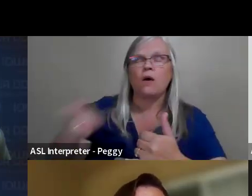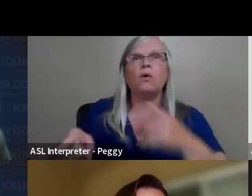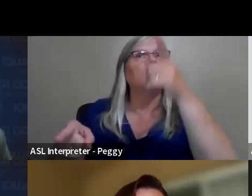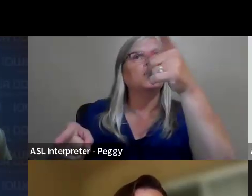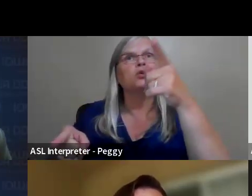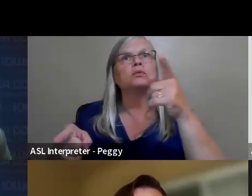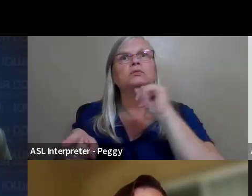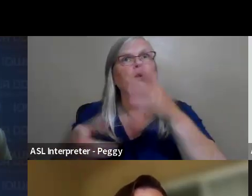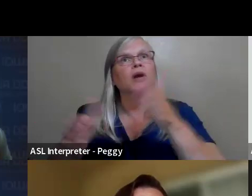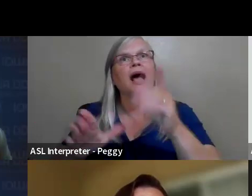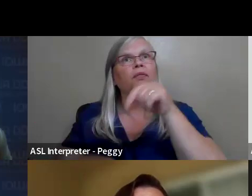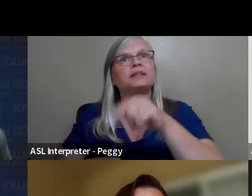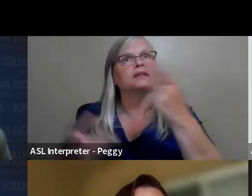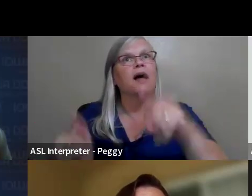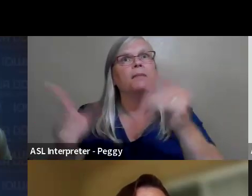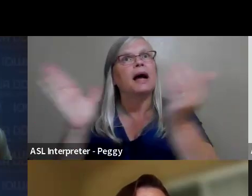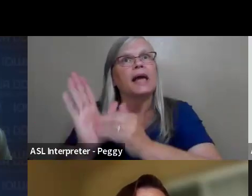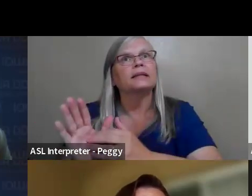again.